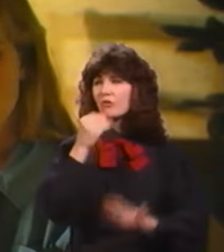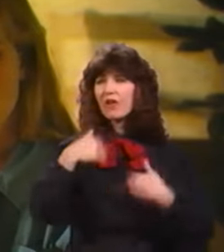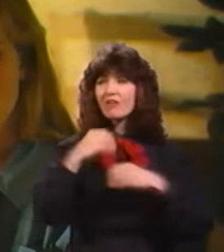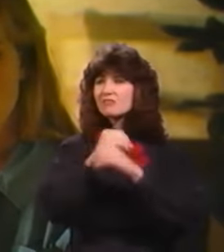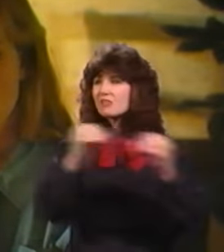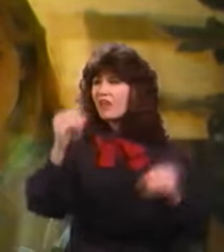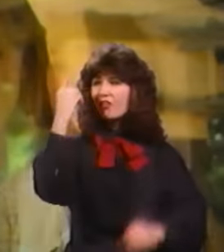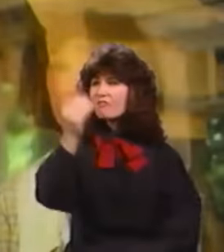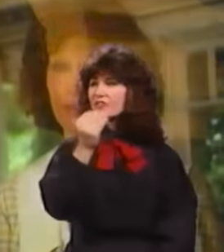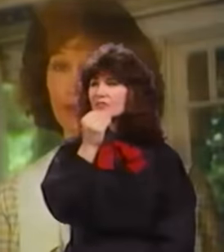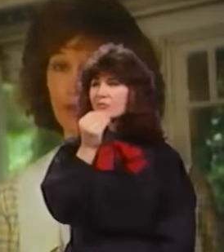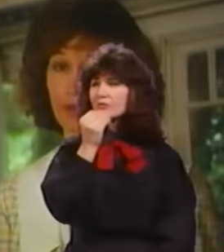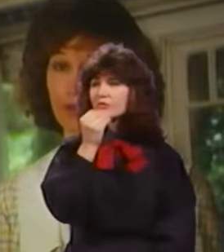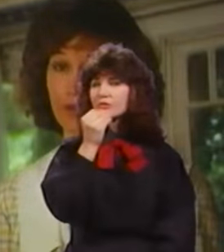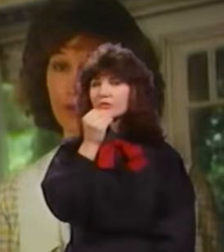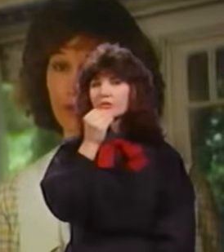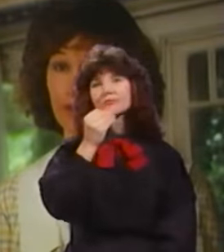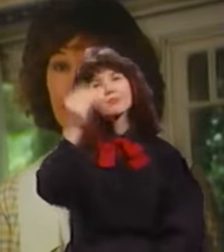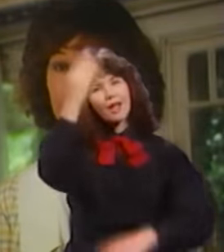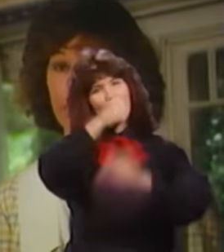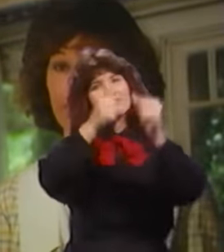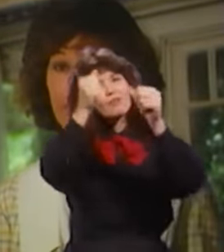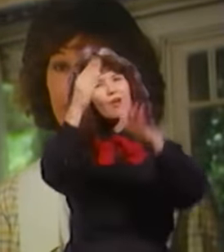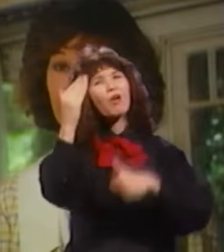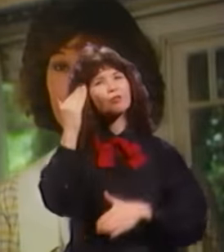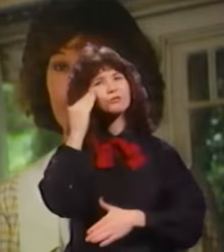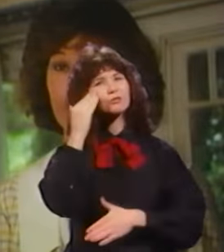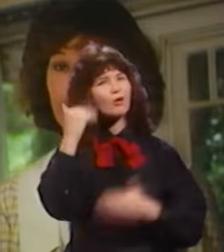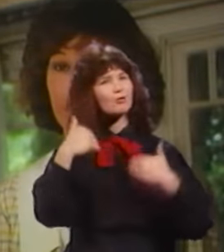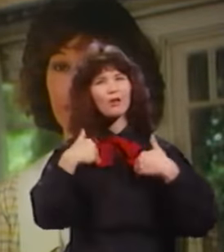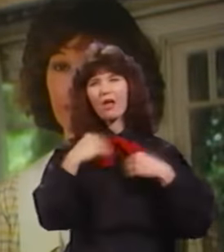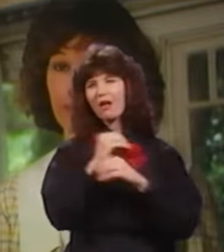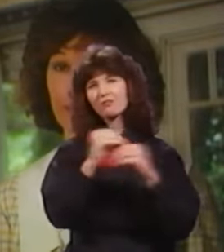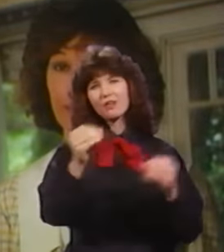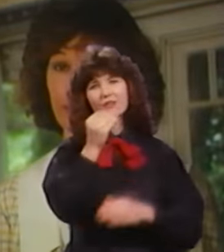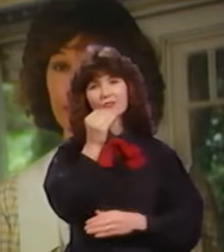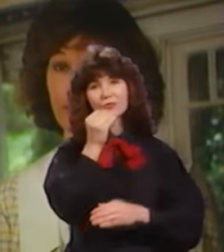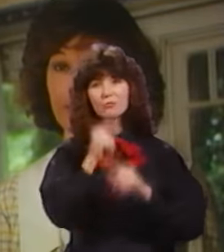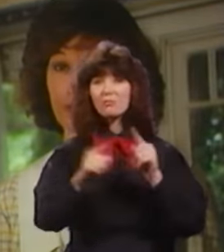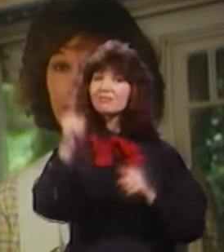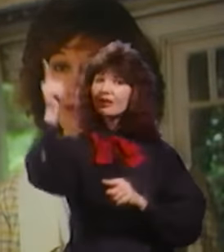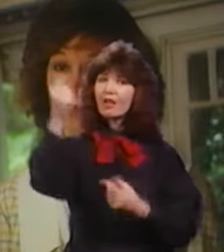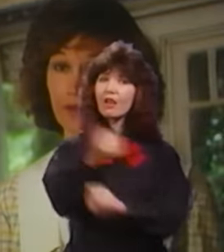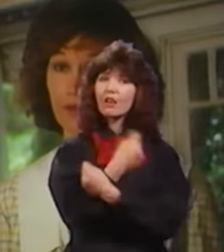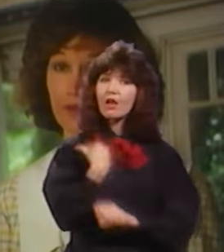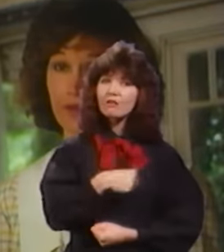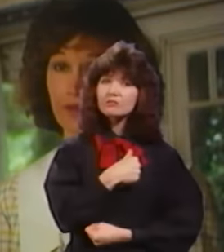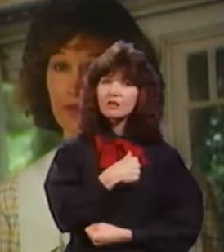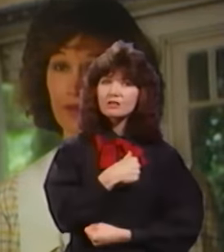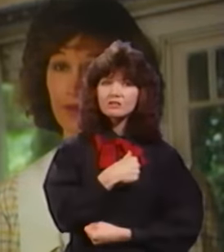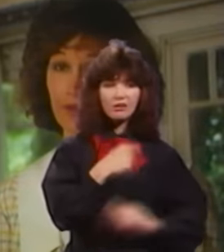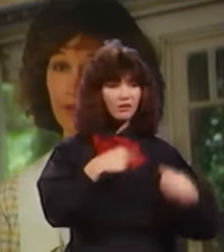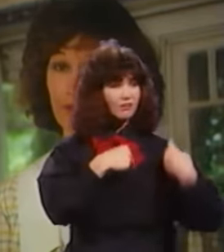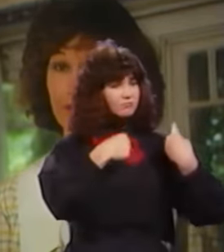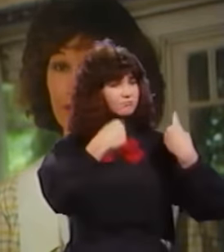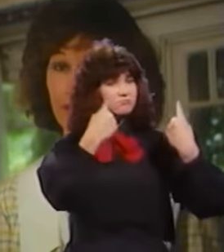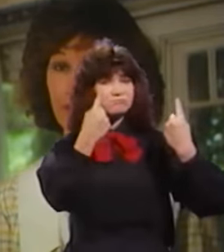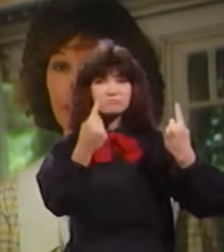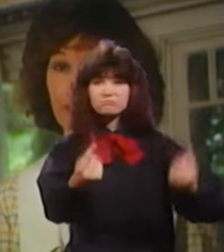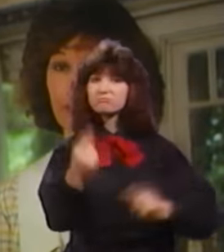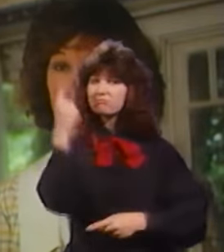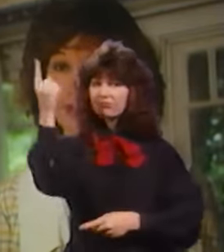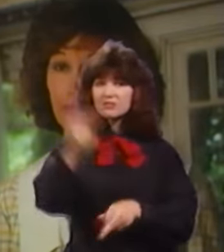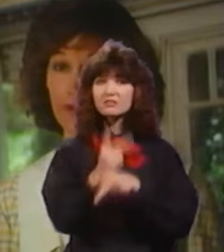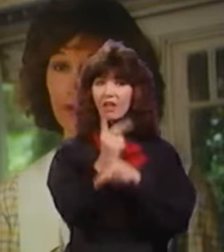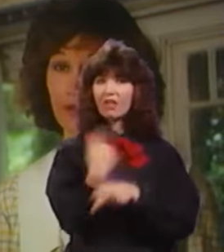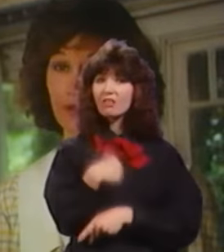supper. Heavenly Father knows we have no food, Dorothy, but He loves us. He's always taken care of us before, and I'm